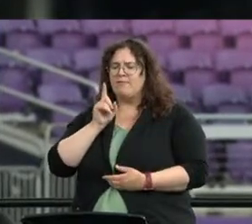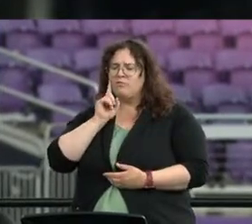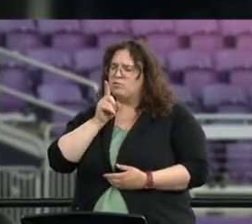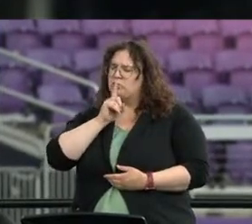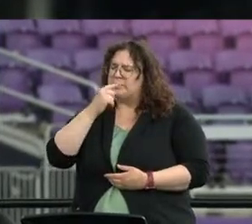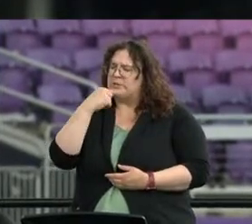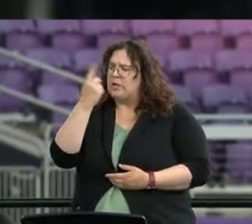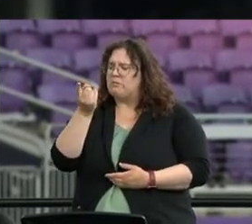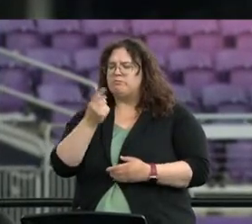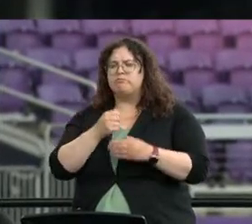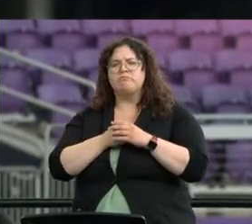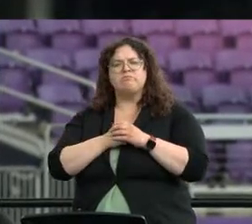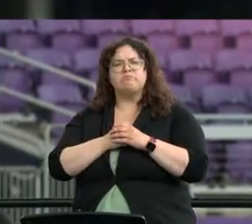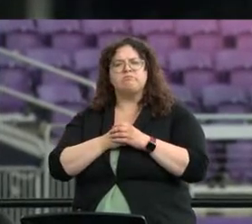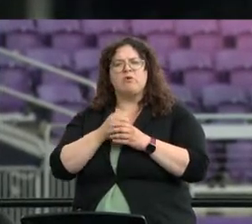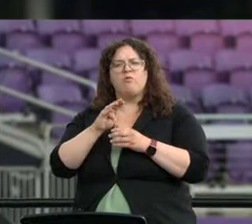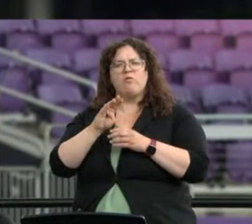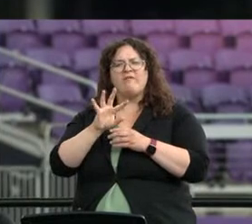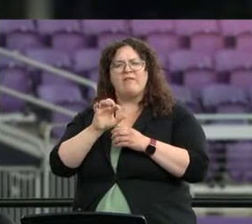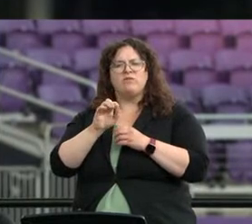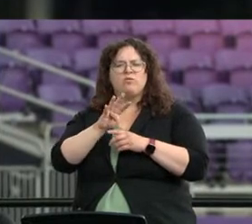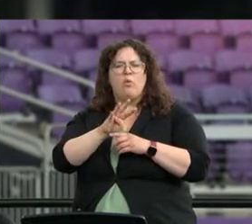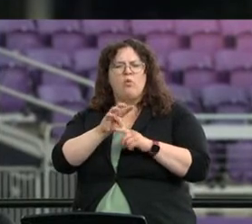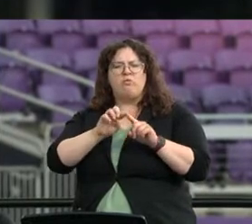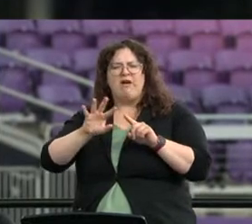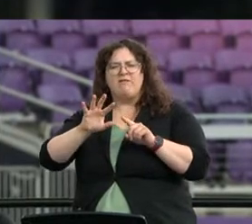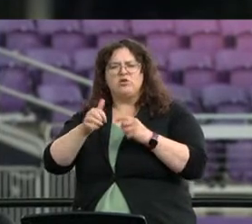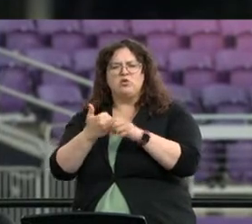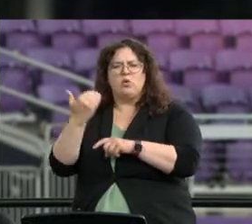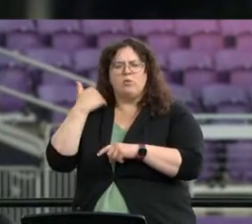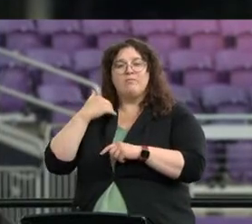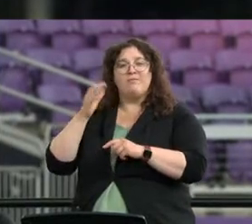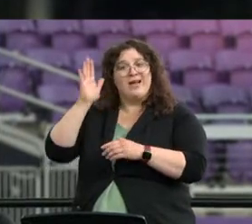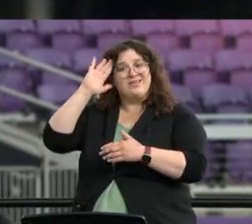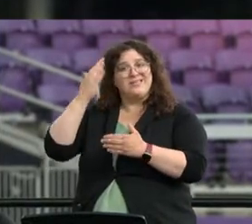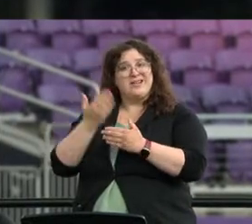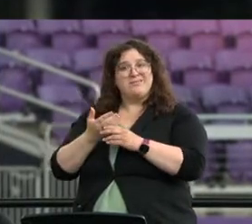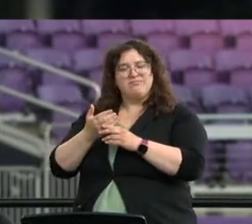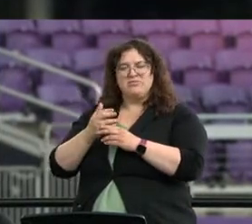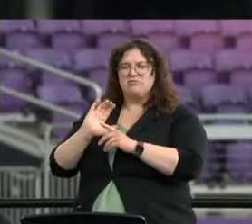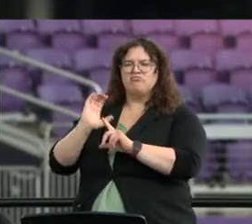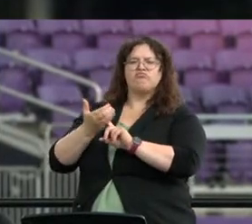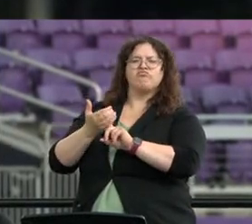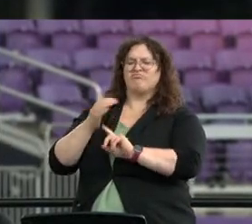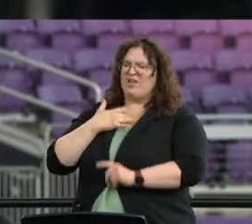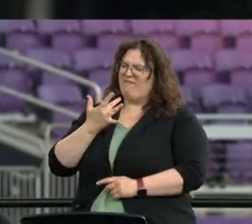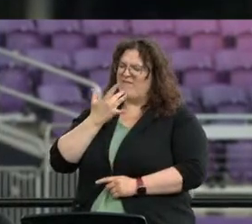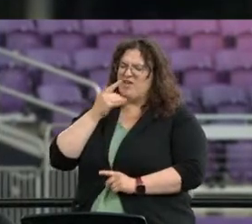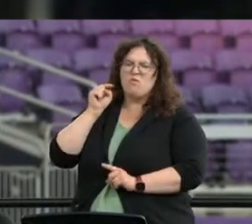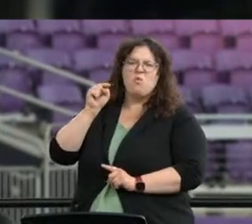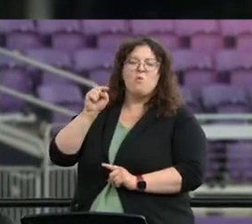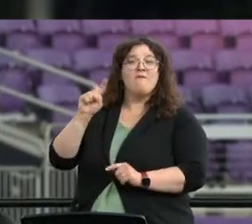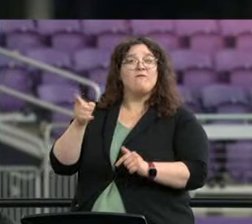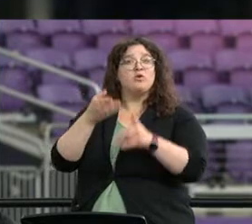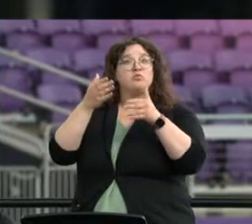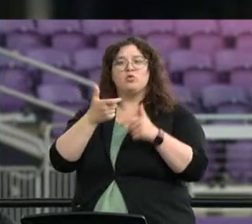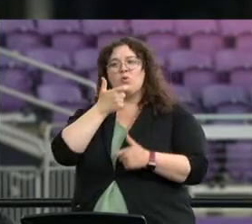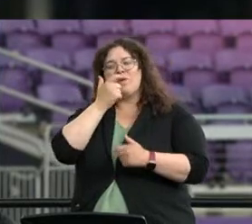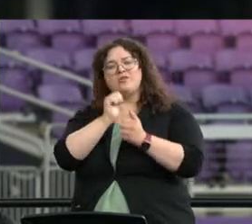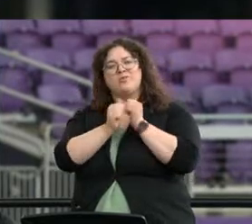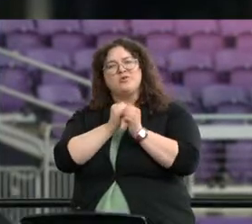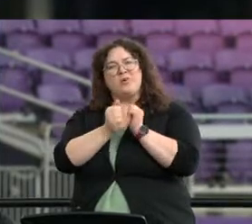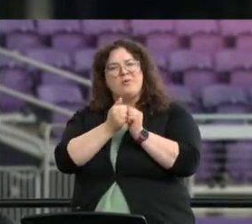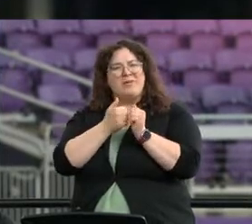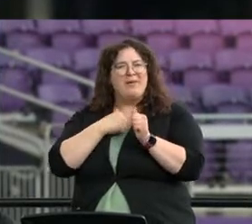that I had a moment about 4 to 5 years ago when my older son earned the title of my favorite. He was the first to start watching sports